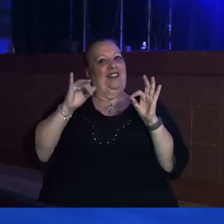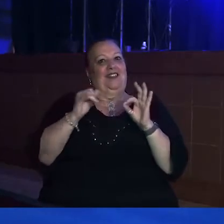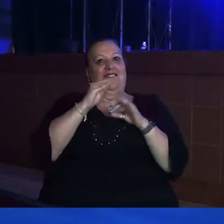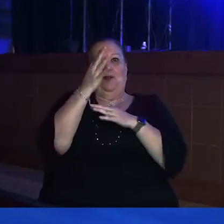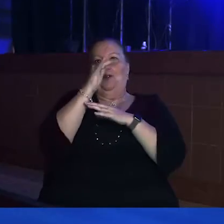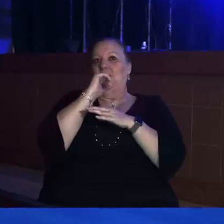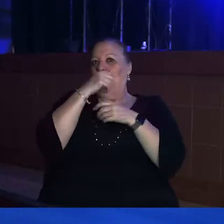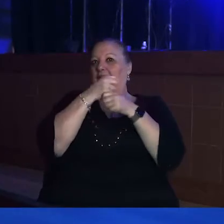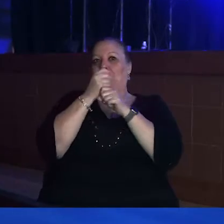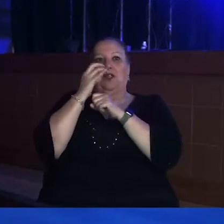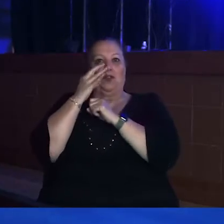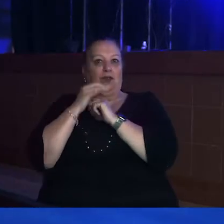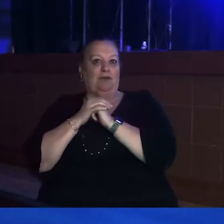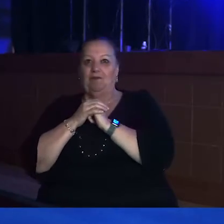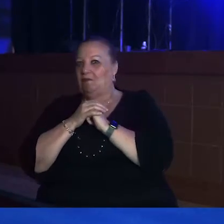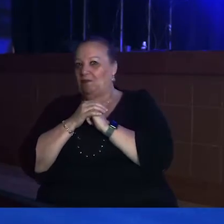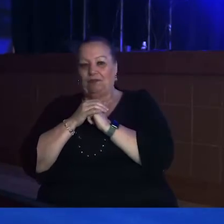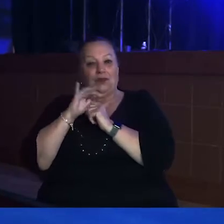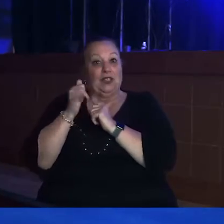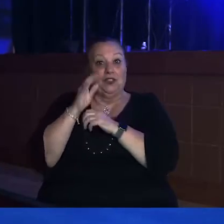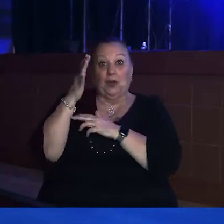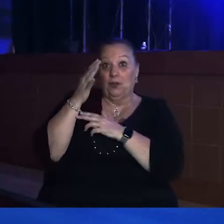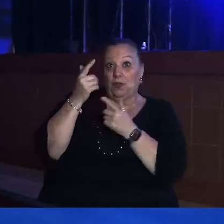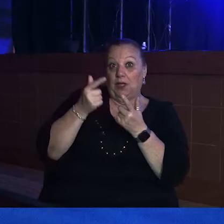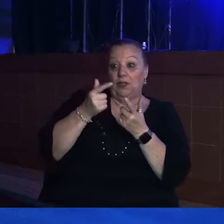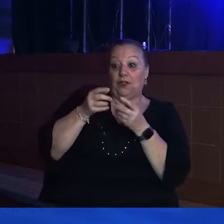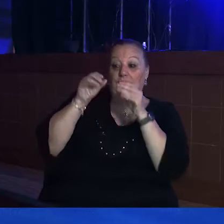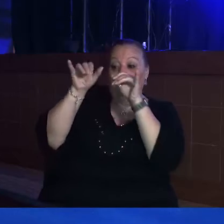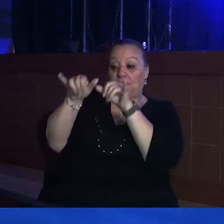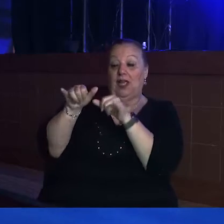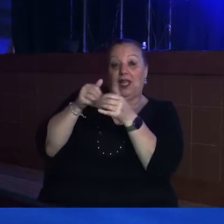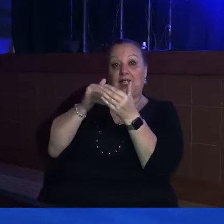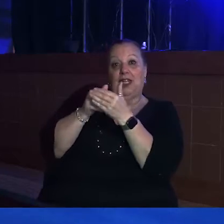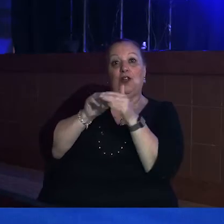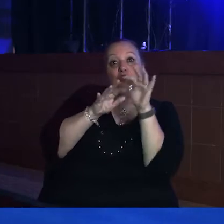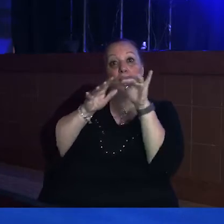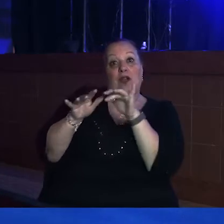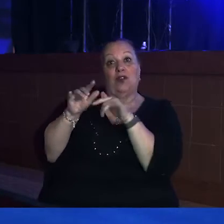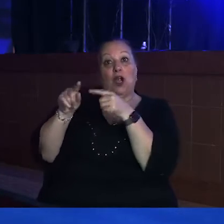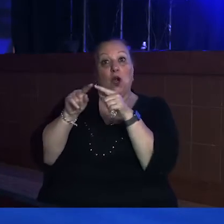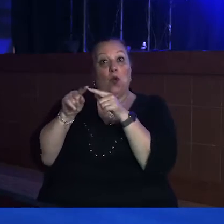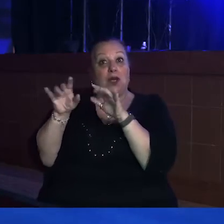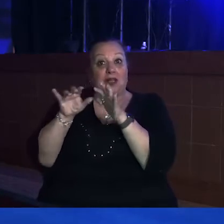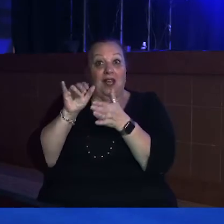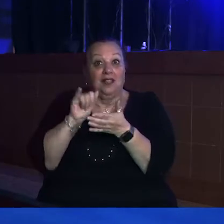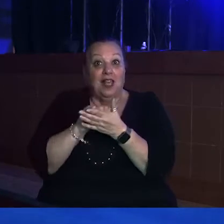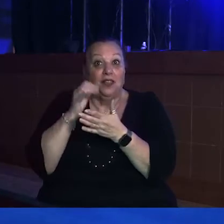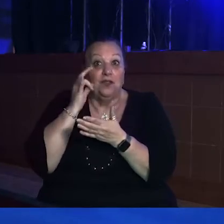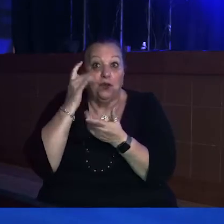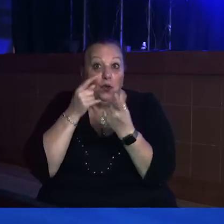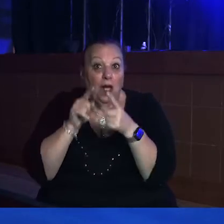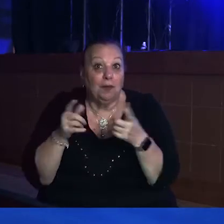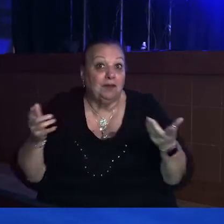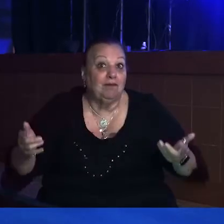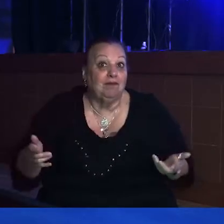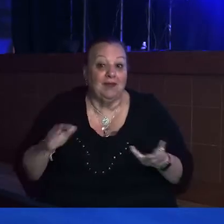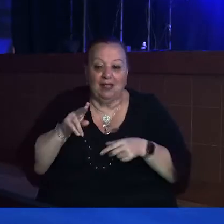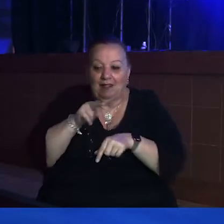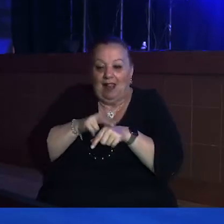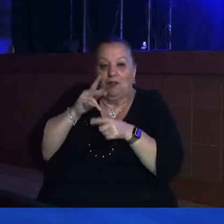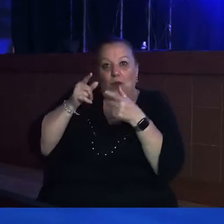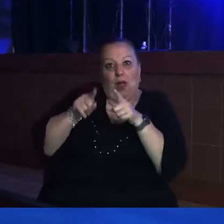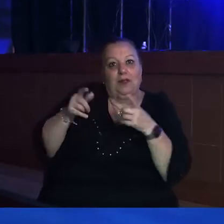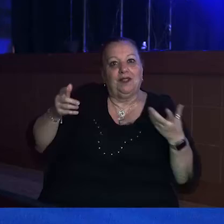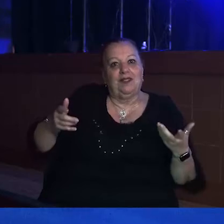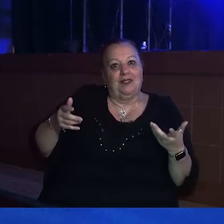fruit. The job of the tree is just to plant itself by the river. And when it does that, the fruit's gonna come. It's naturally gonna come. It will